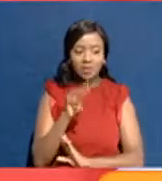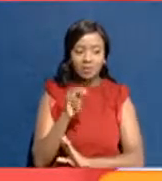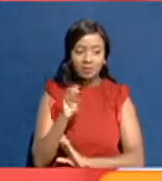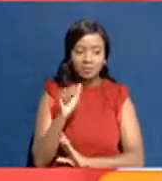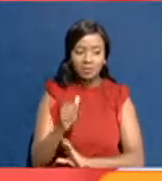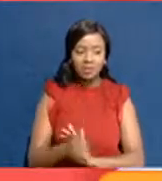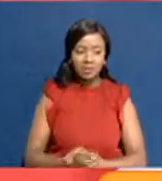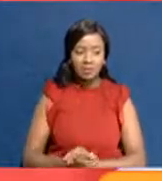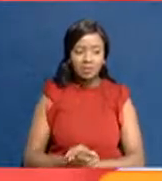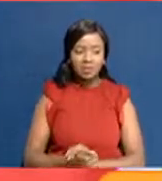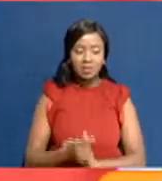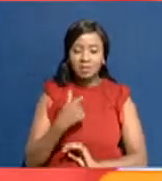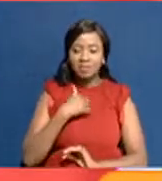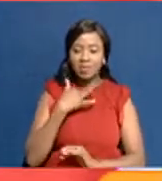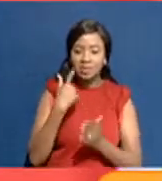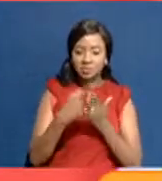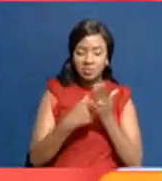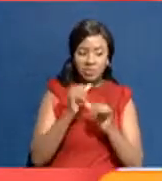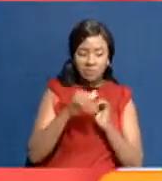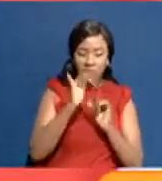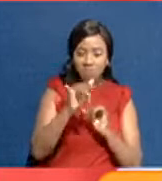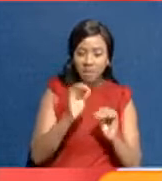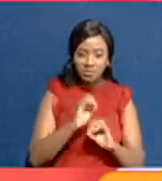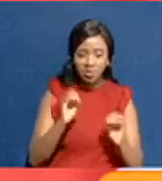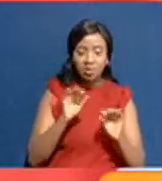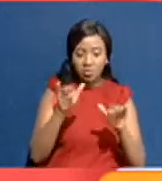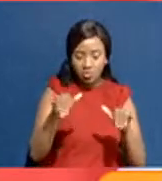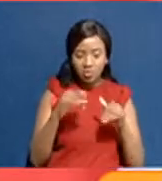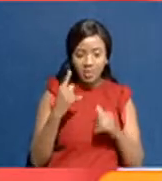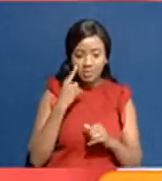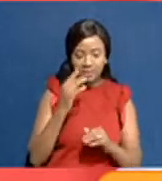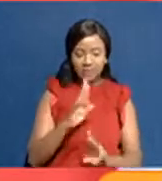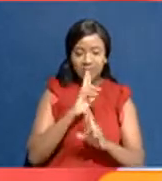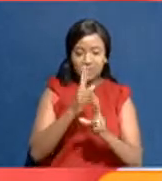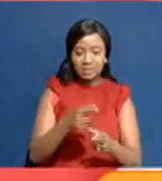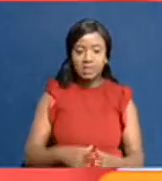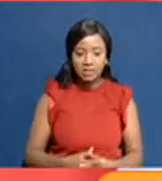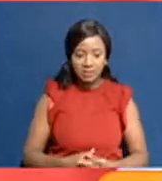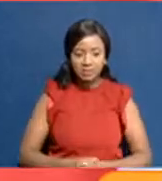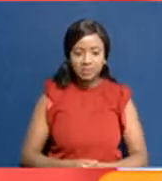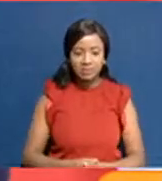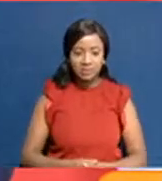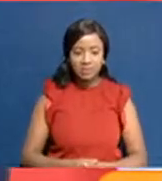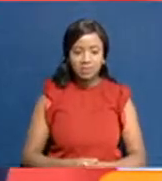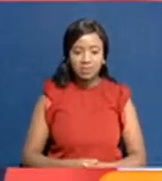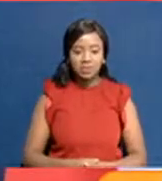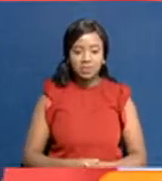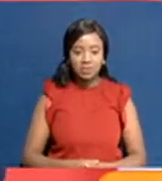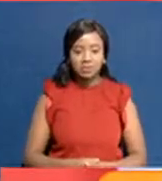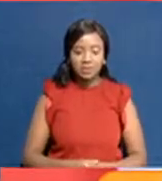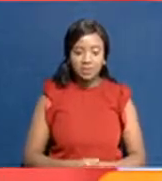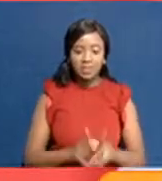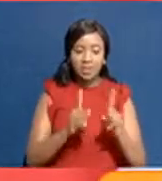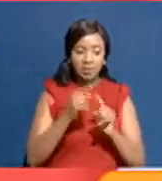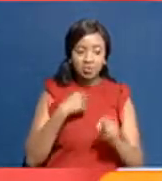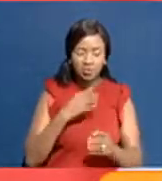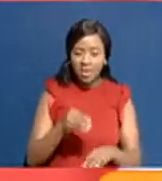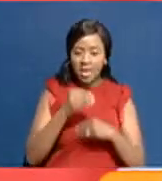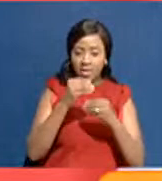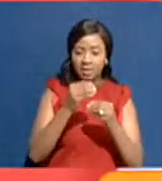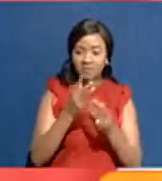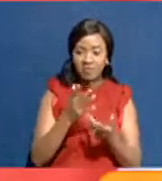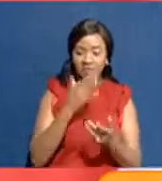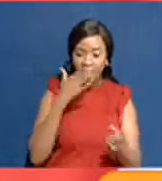I don't want to speak about it now. You will see results then? Yes, you will see results. Mr. President, I want to give you my commitment. I will clean up